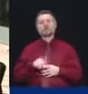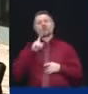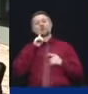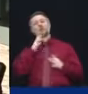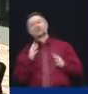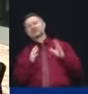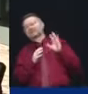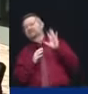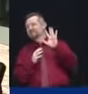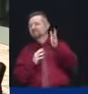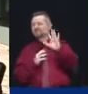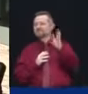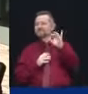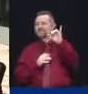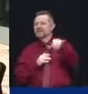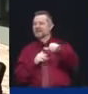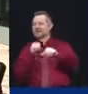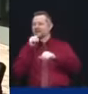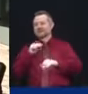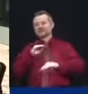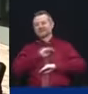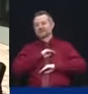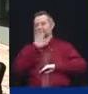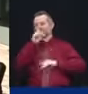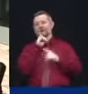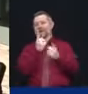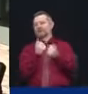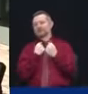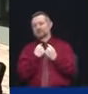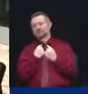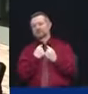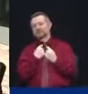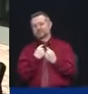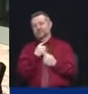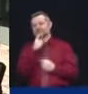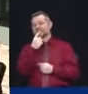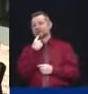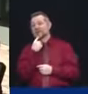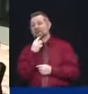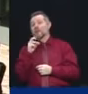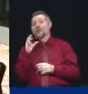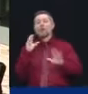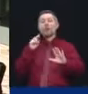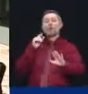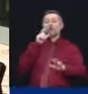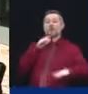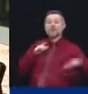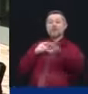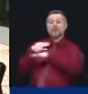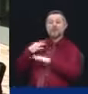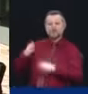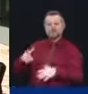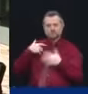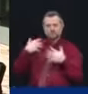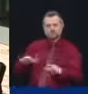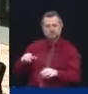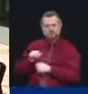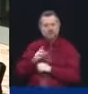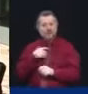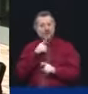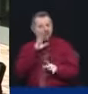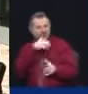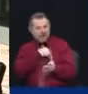not. I don't think that's a satisfactory answer. If you're saying that you're everyone who worked on the book volunteered. But there's no documentation on that.